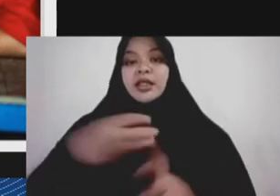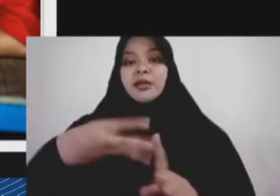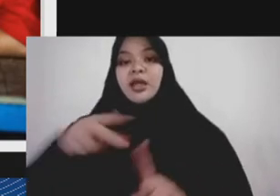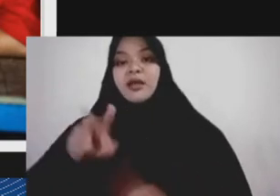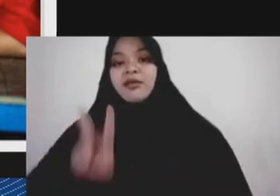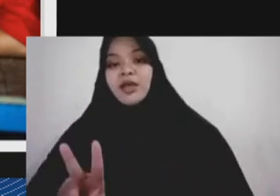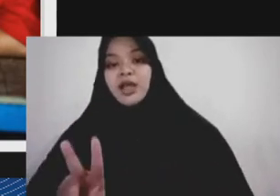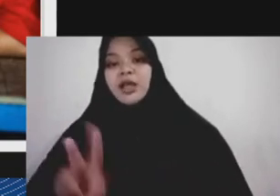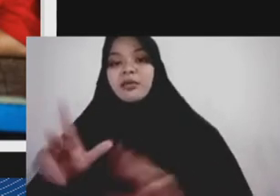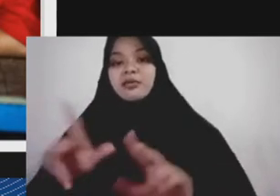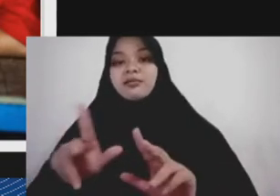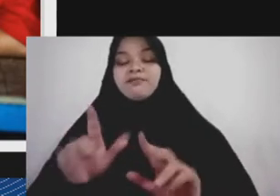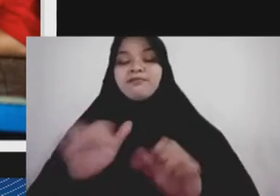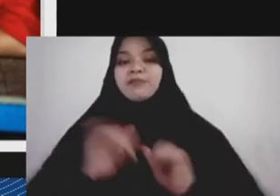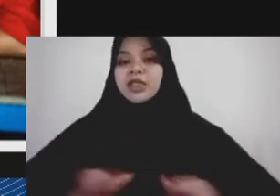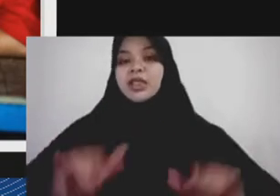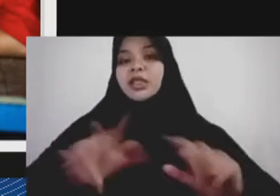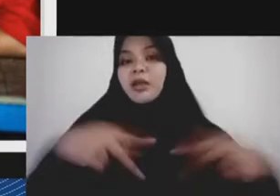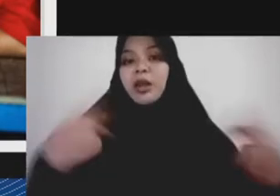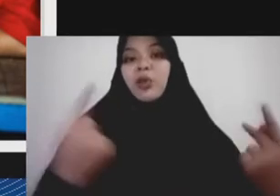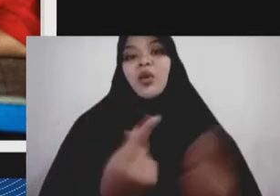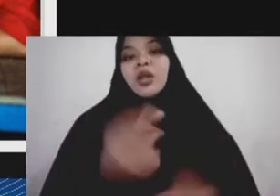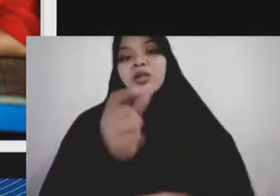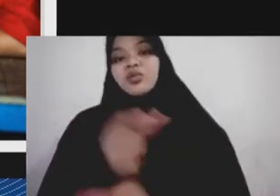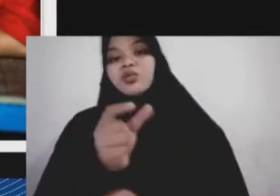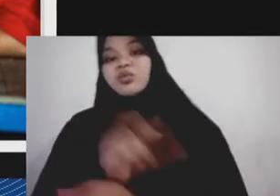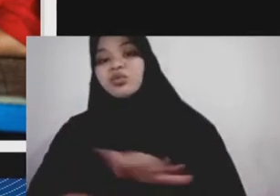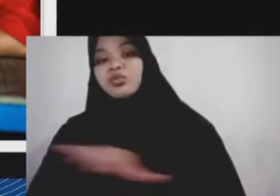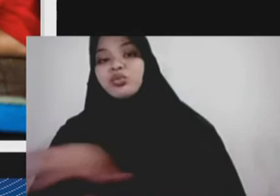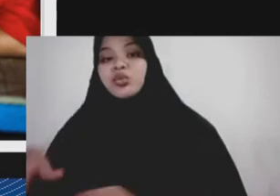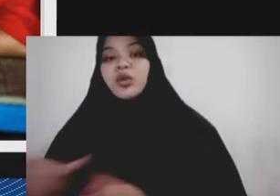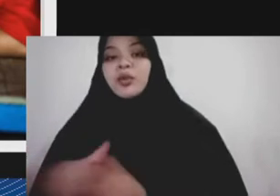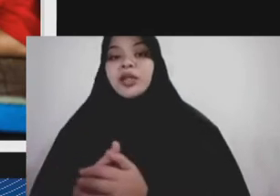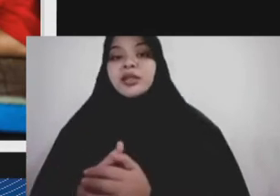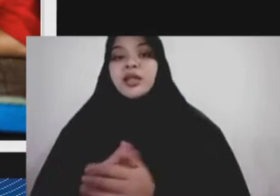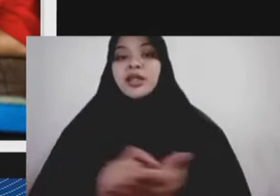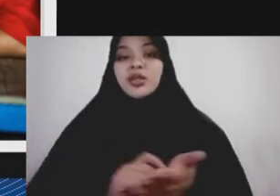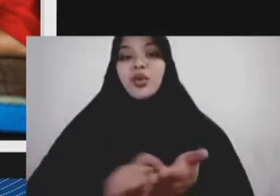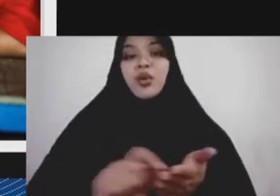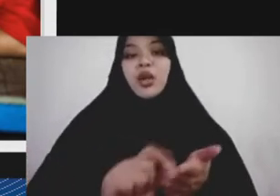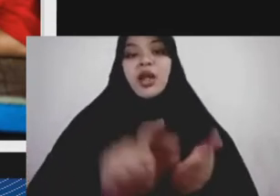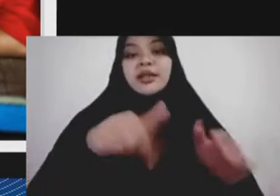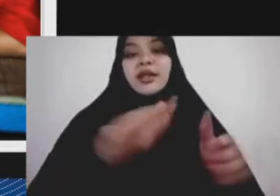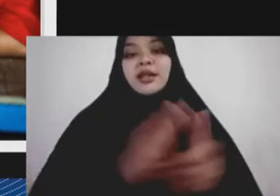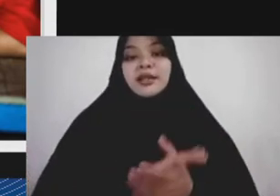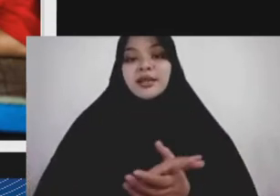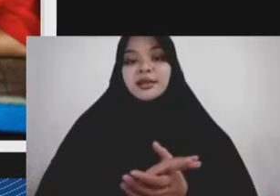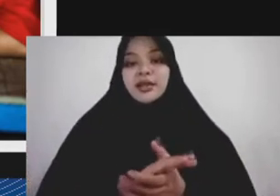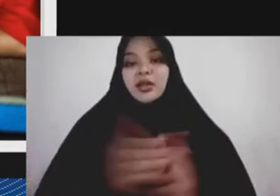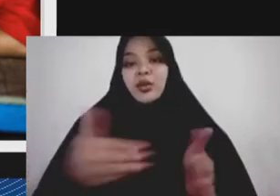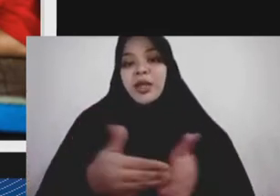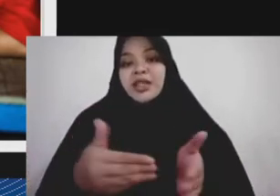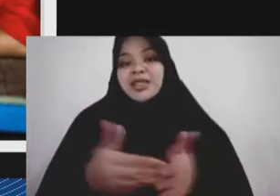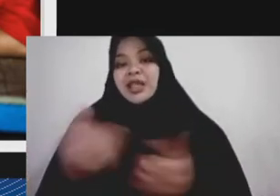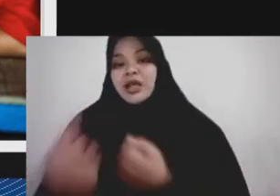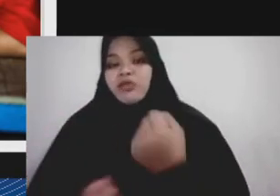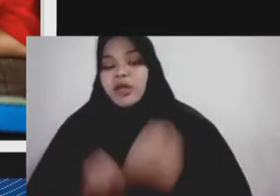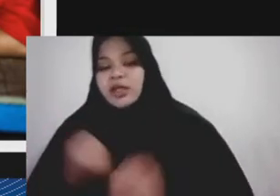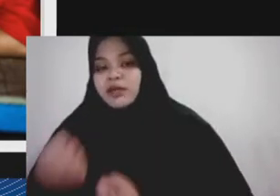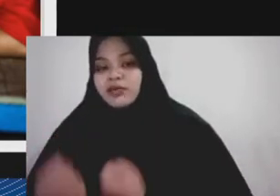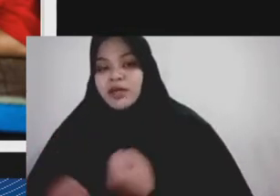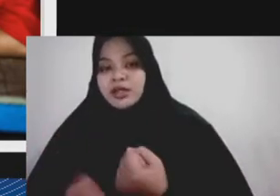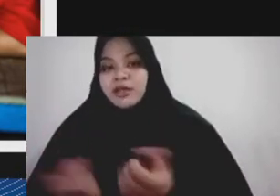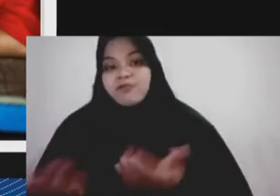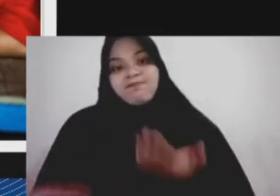families, with teachers and administrators. School-based gender-based violence prevention activities have had to